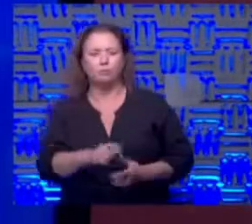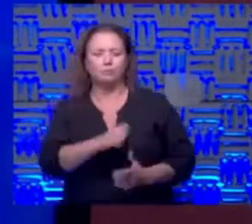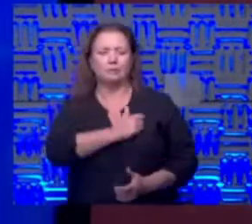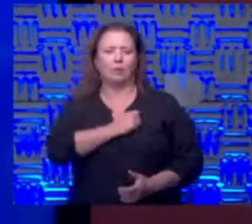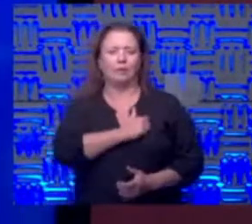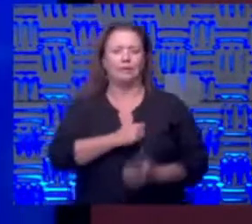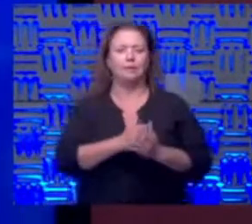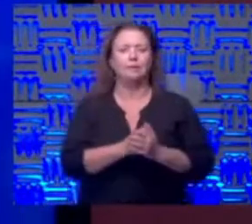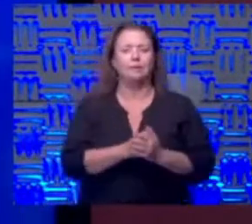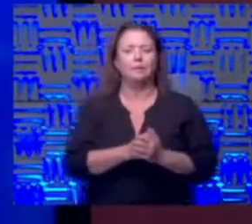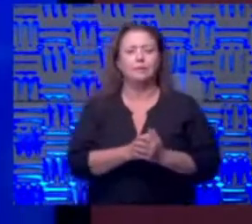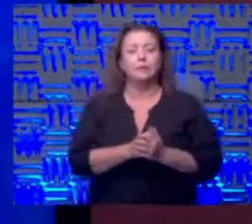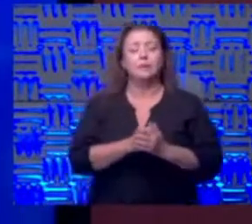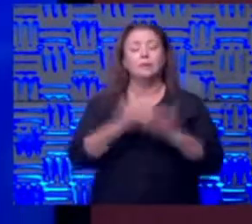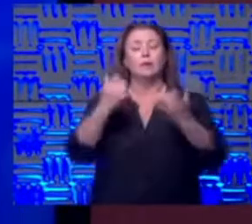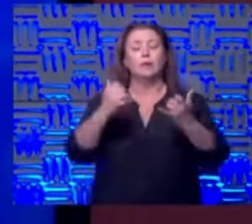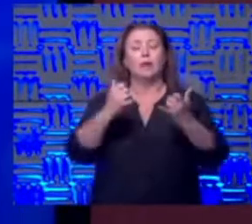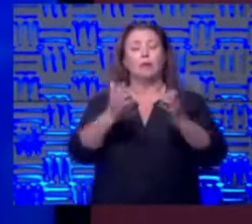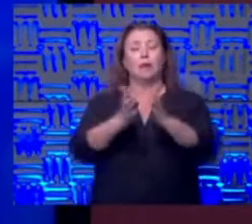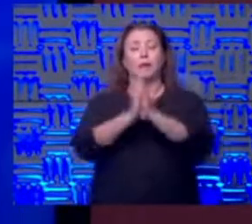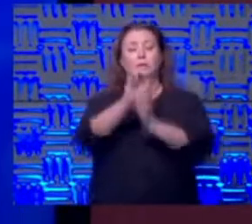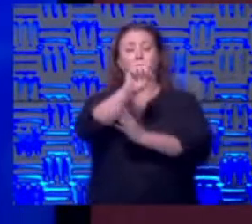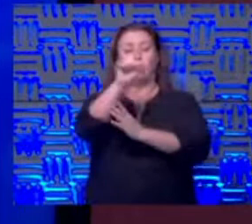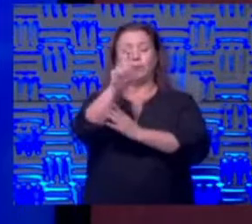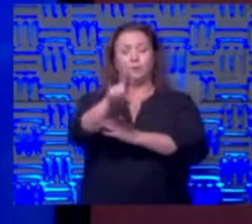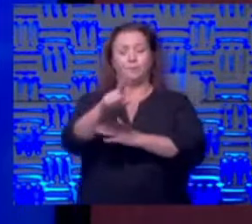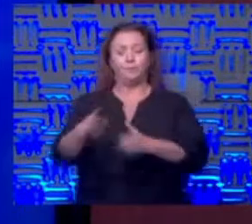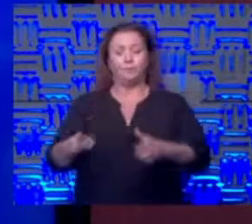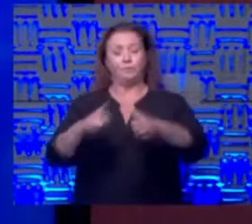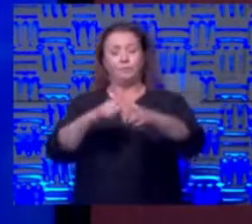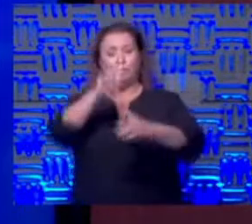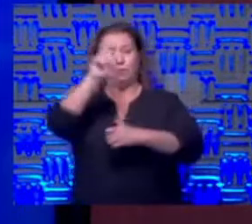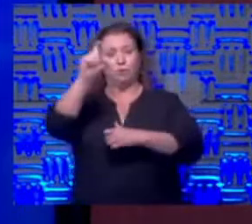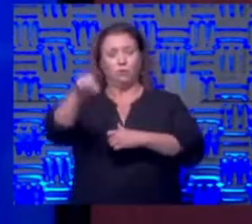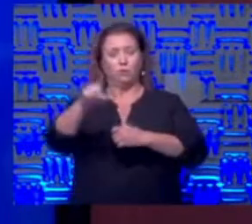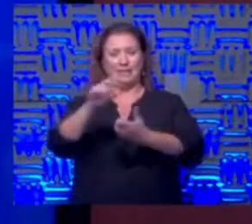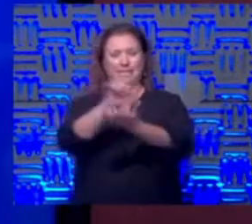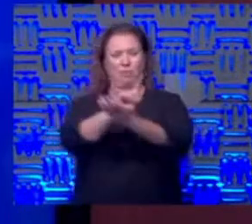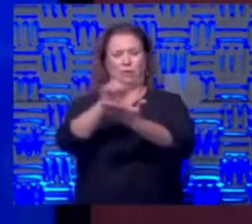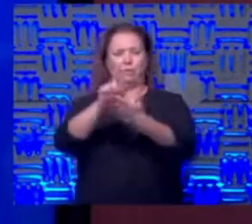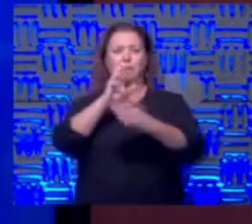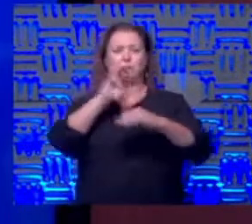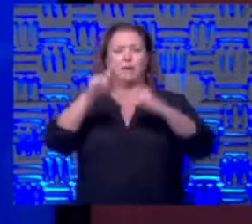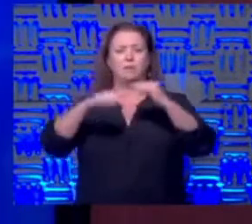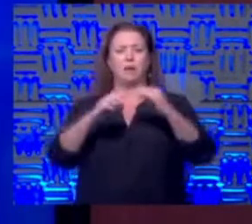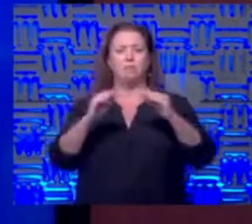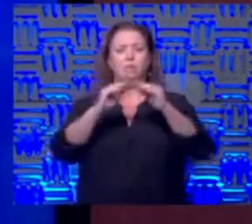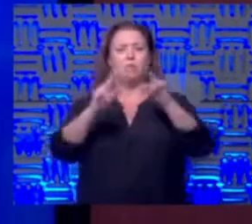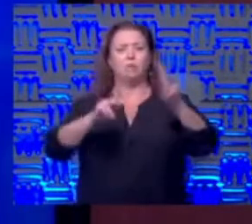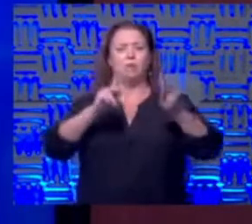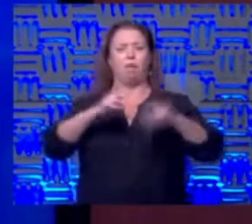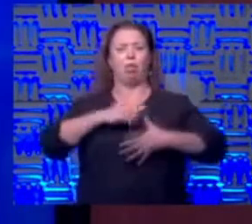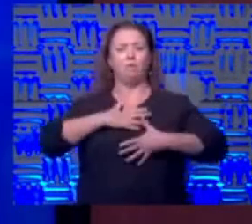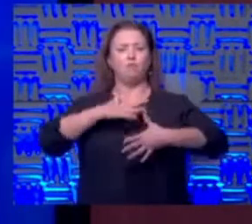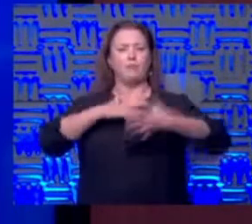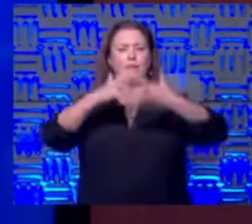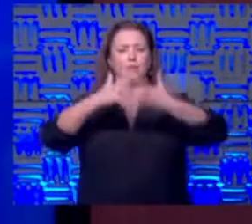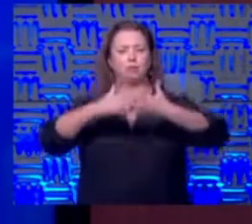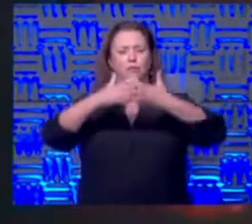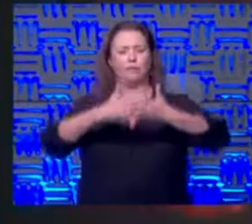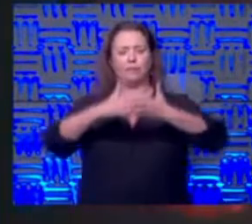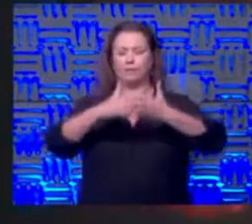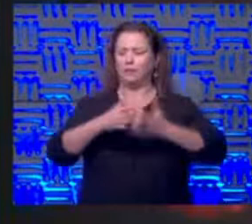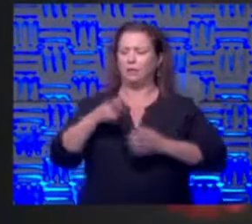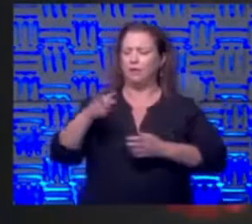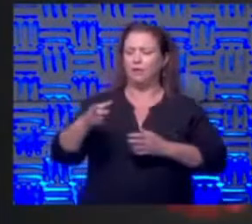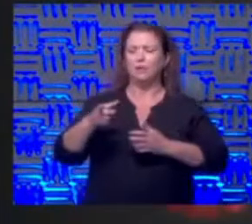sounds sexist. I shouldn't All say right, we're that. going to dive into these questions. The context of the first one is all week we've been talking about more people on the ventilators. And so the question is,